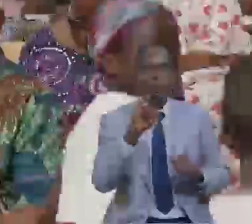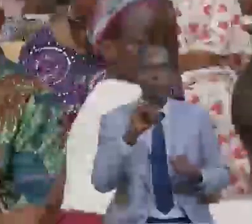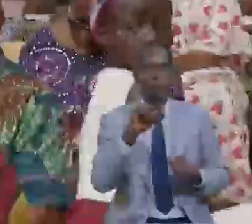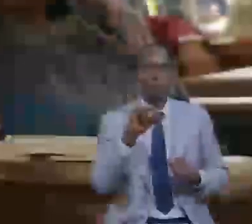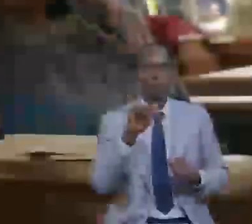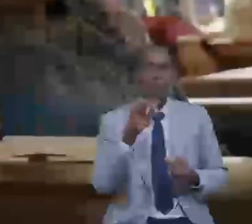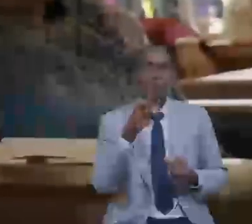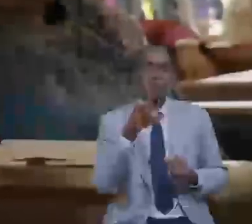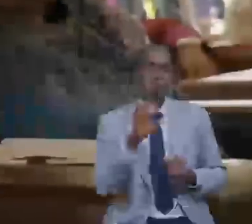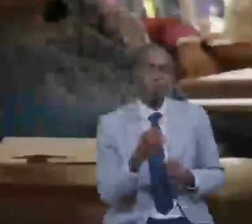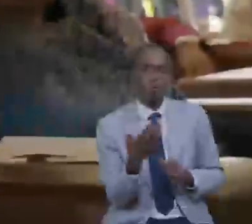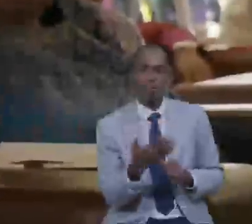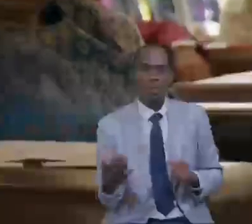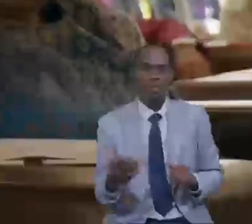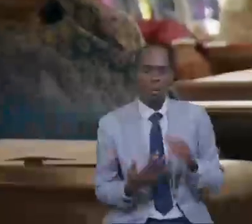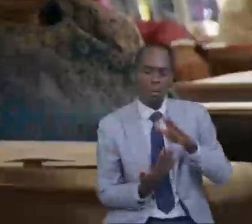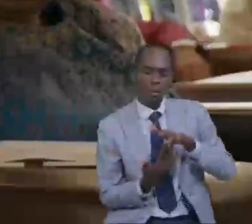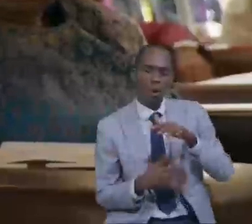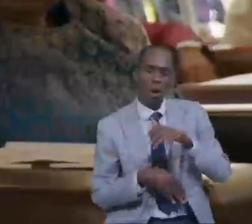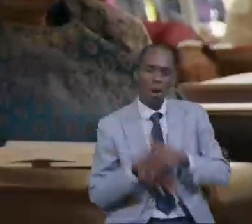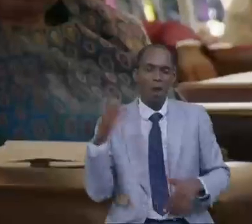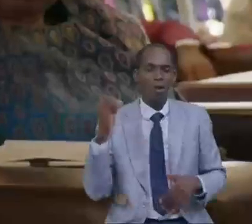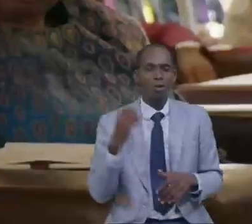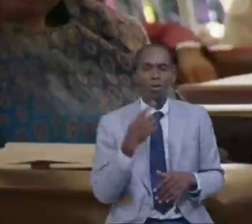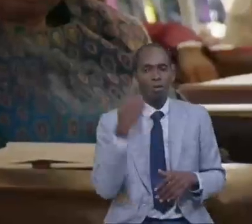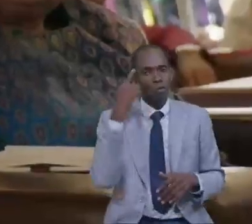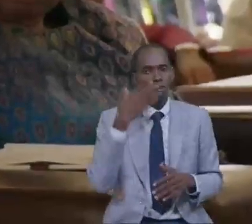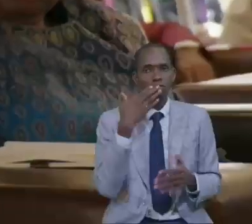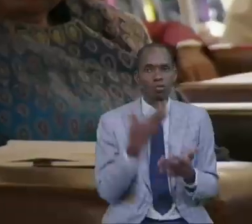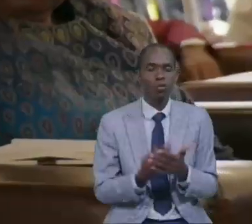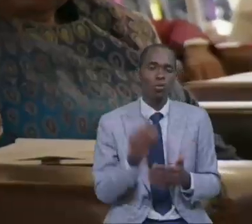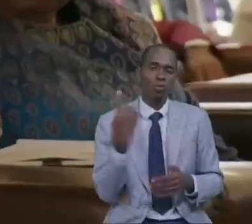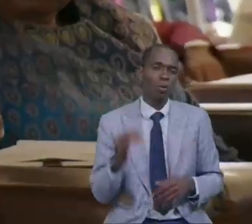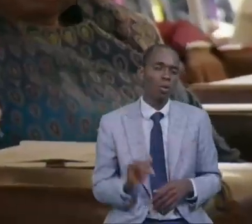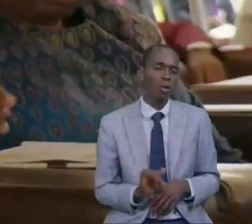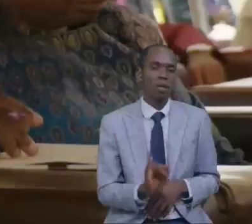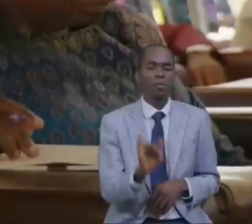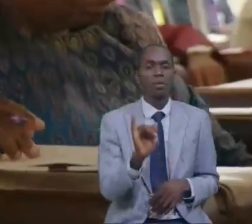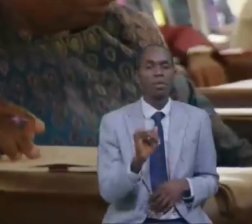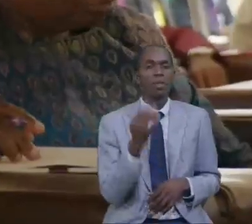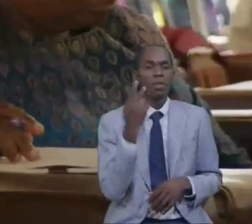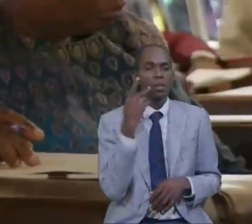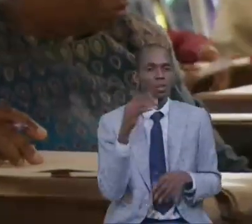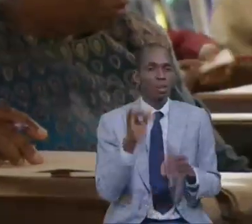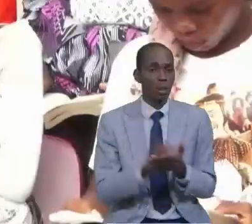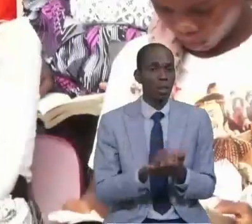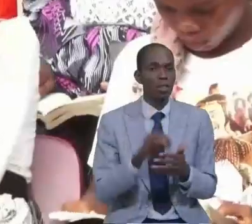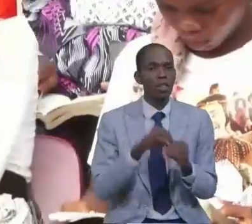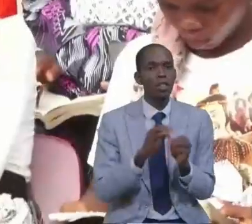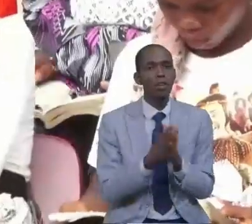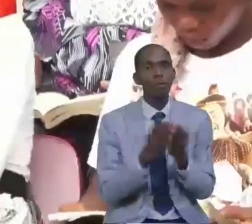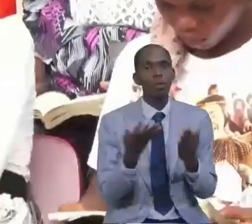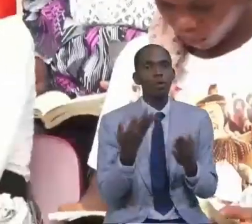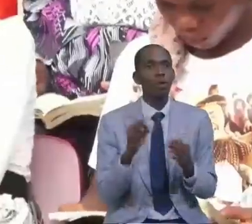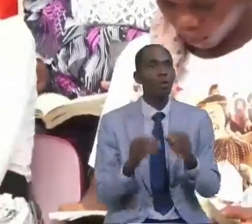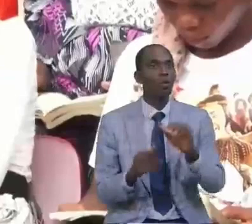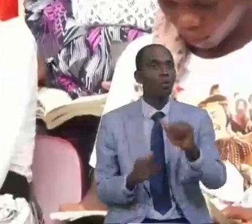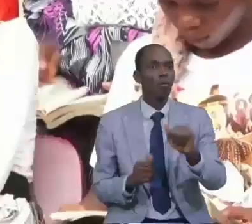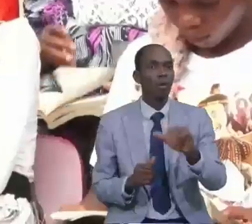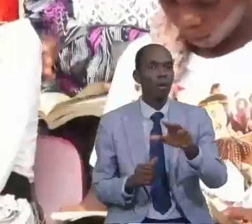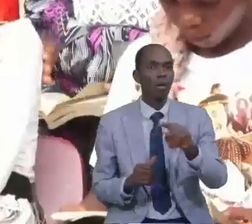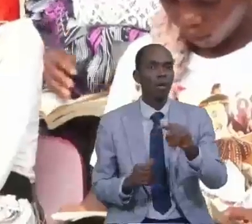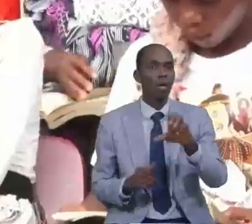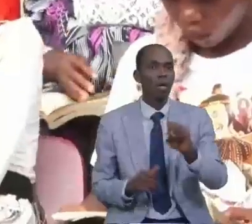19, reading from verse 18. And many that believed came and confessed